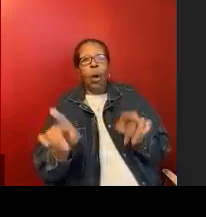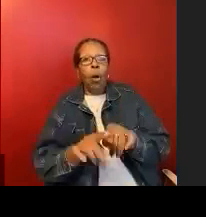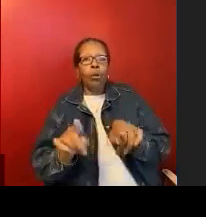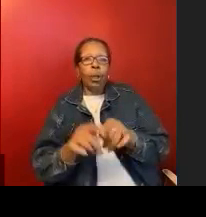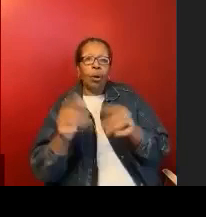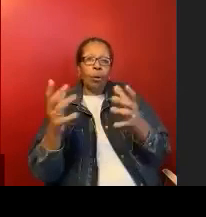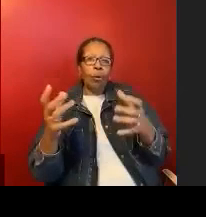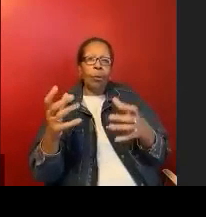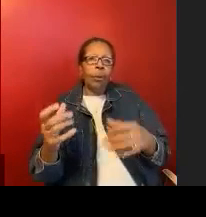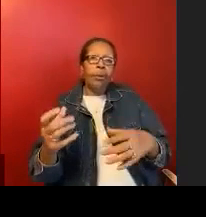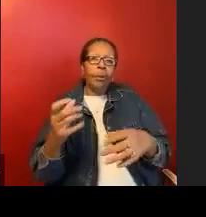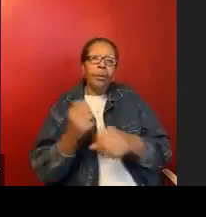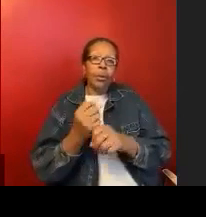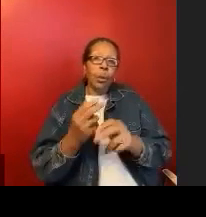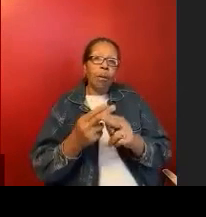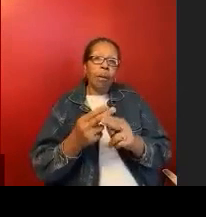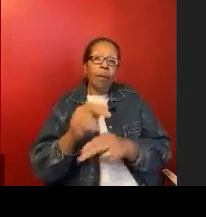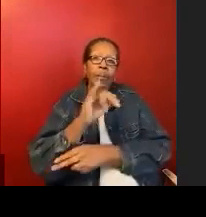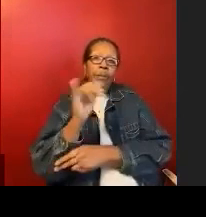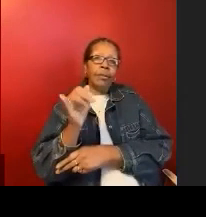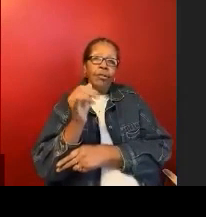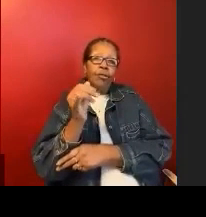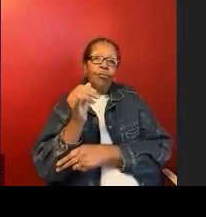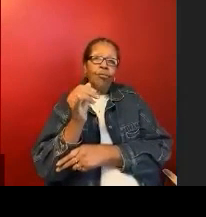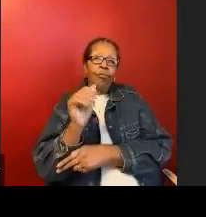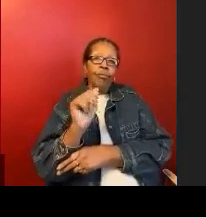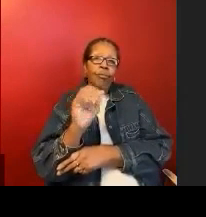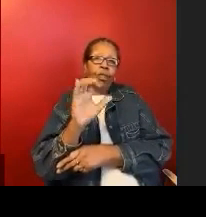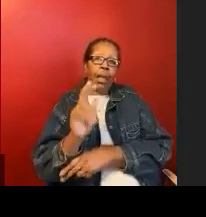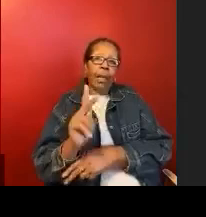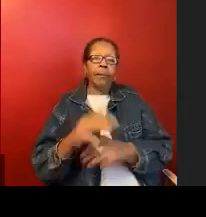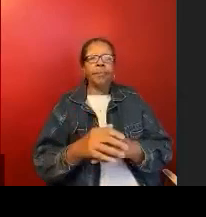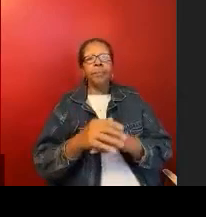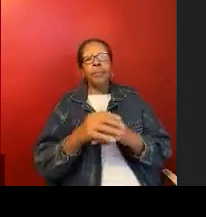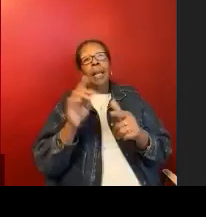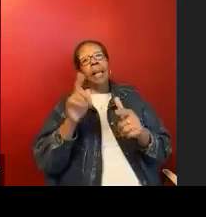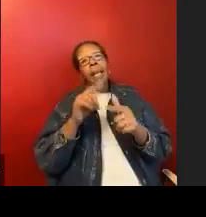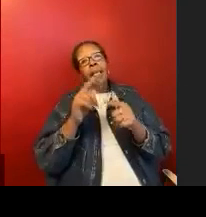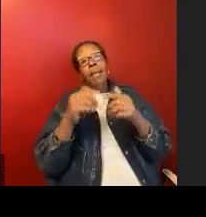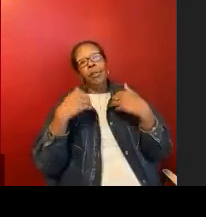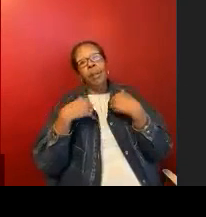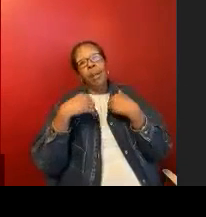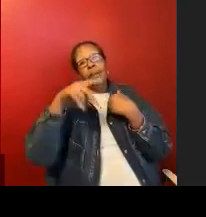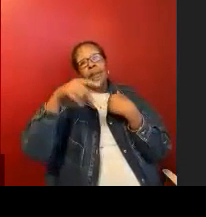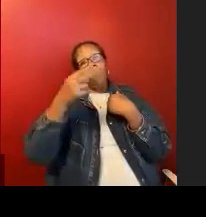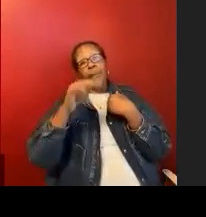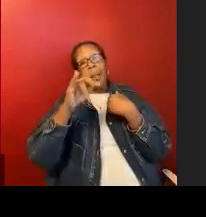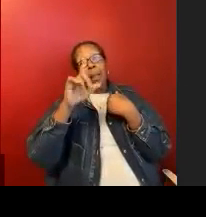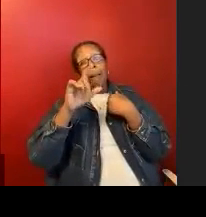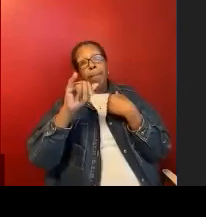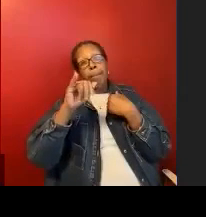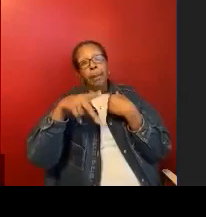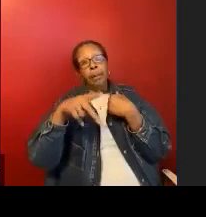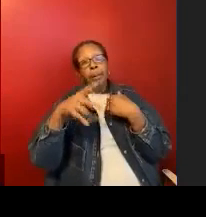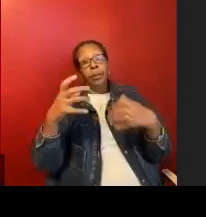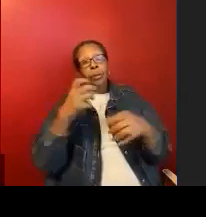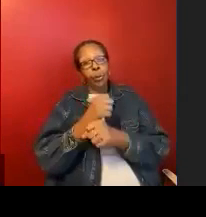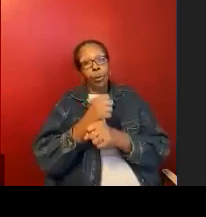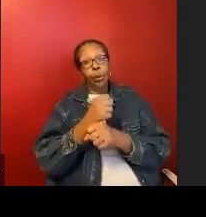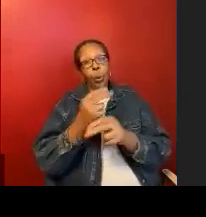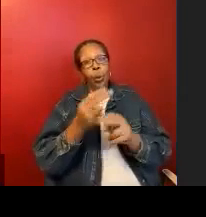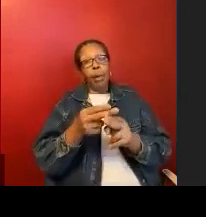then there's Philip, and sometimes people shorten that name to Phil. There was Bartholomew,